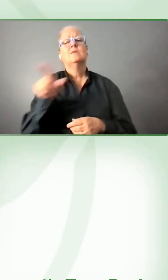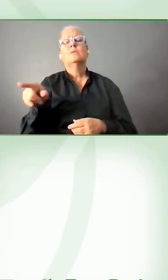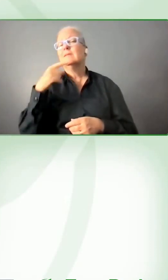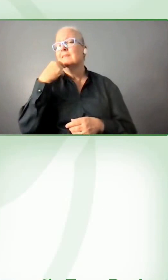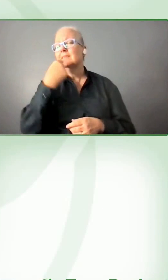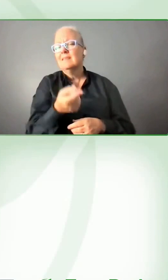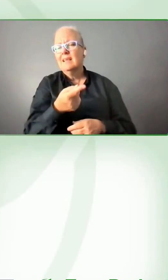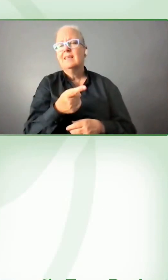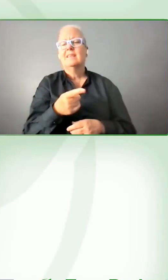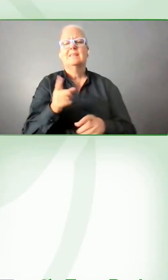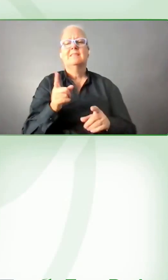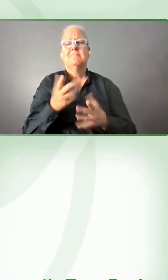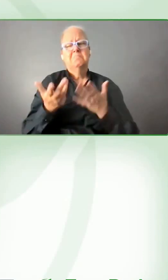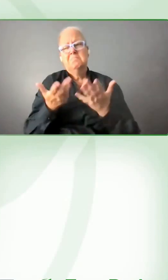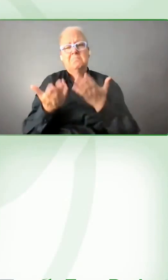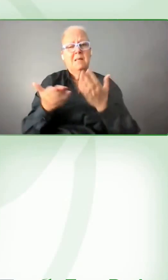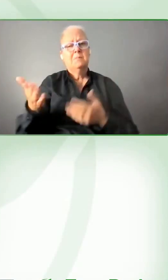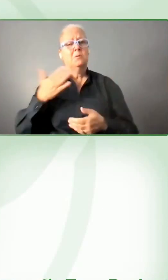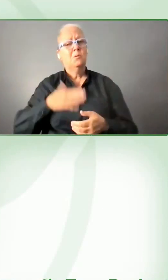you want to respond to that.